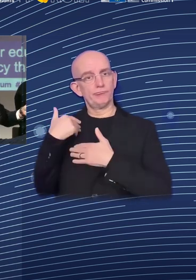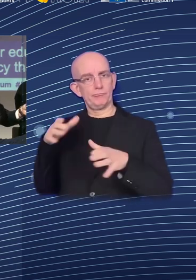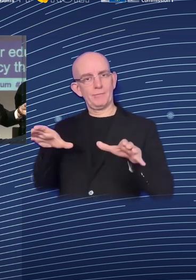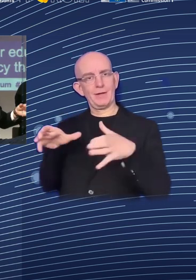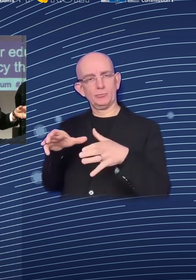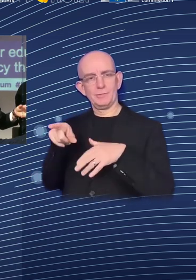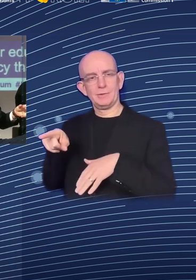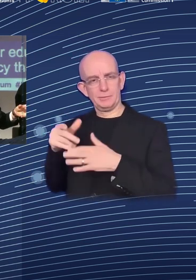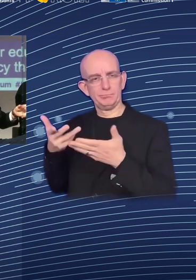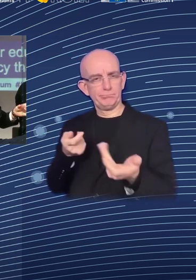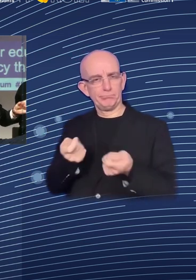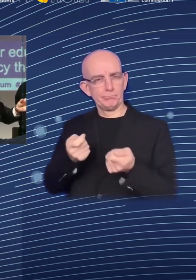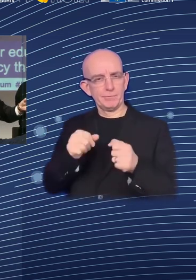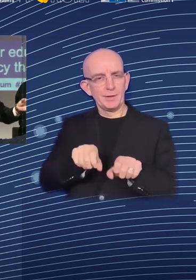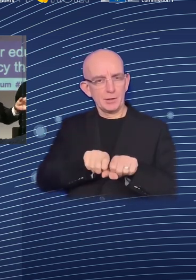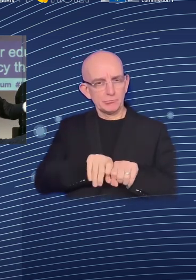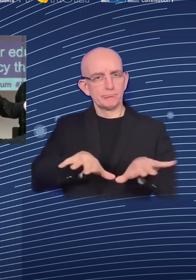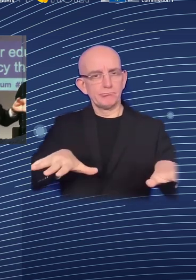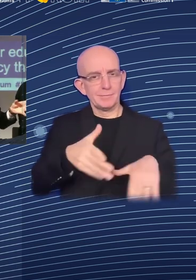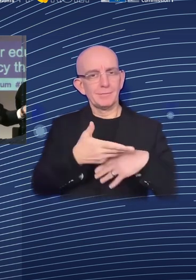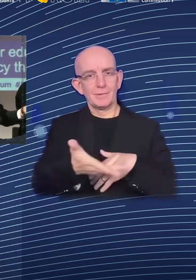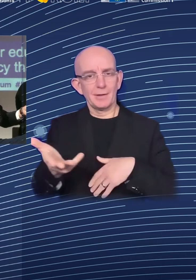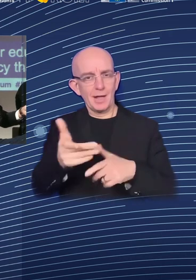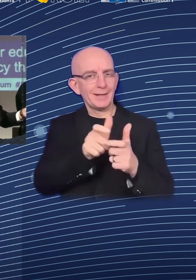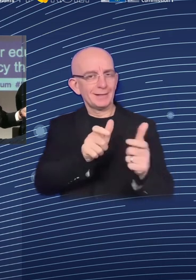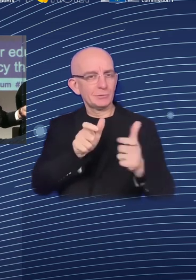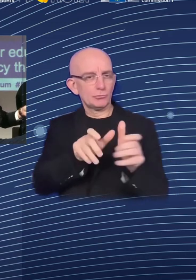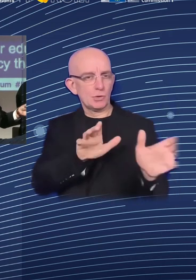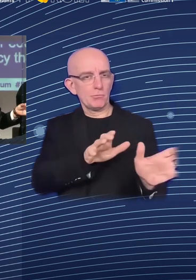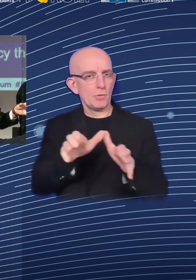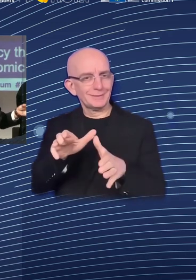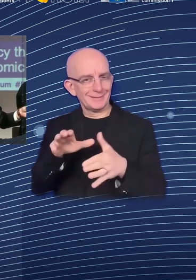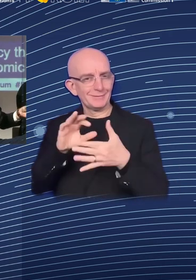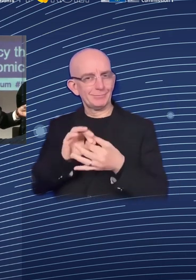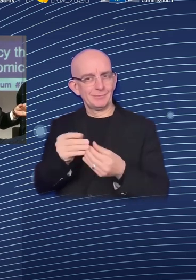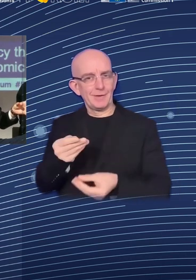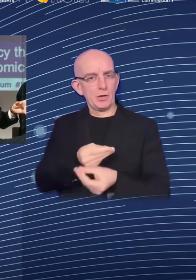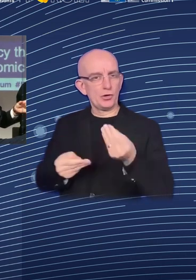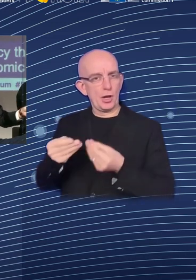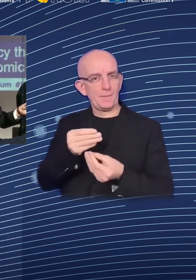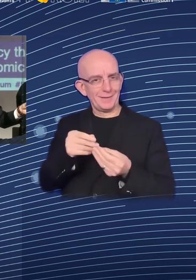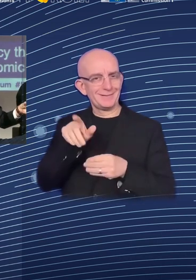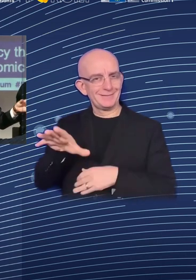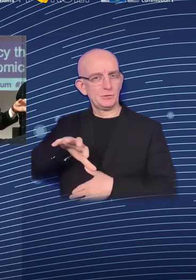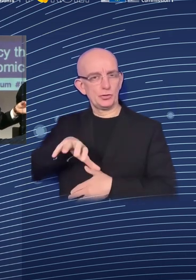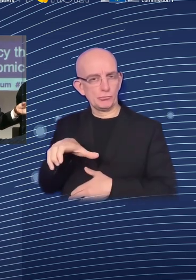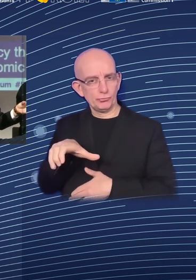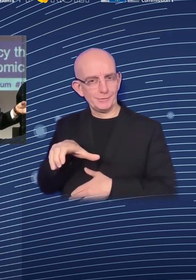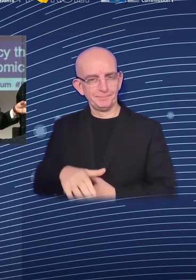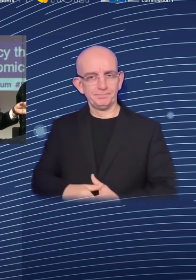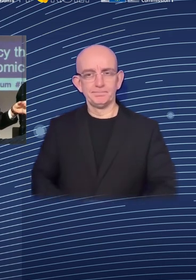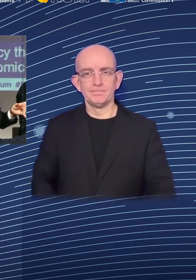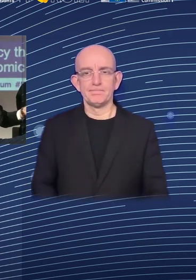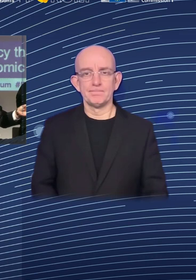economic subsectors within the country. And these two work in tandem with each other to set up demand-led